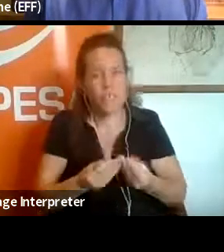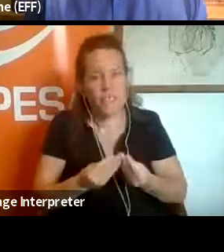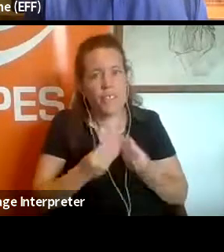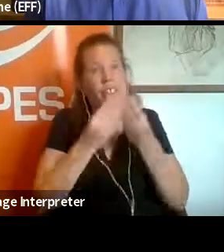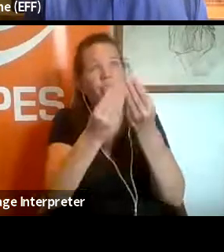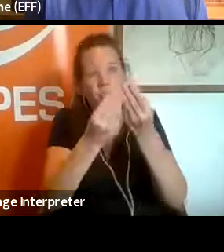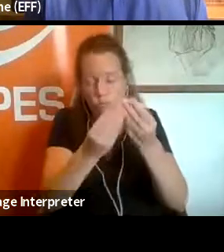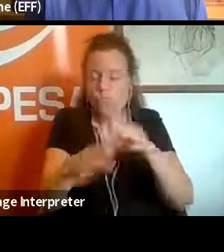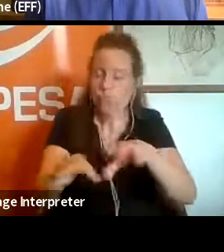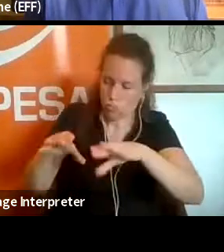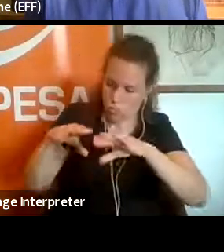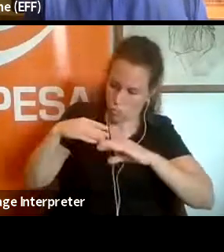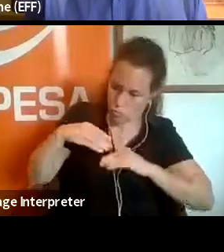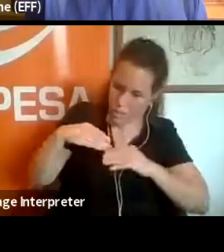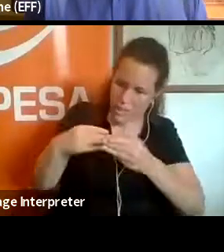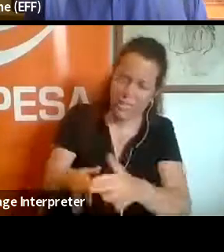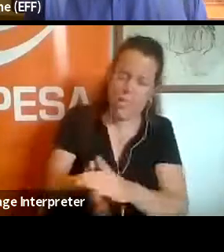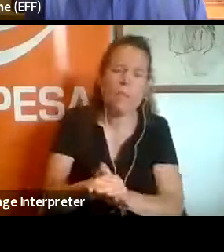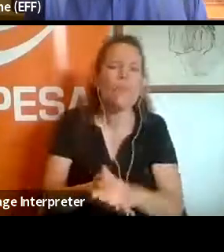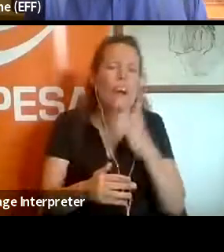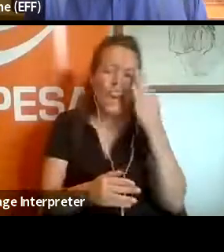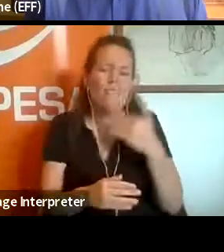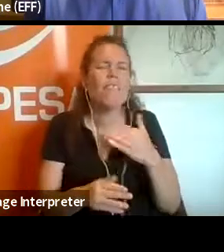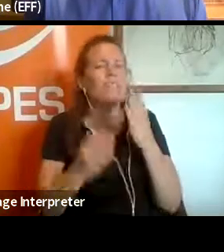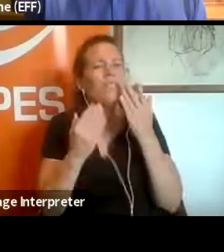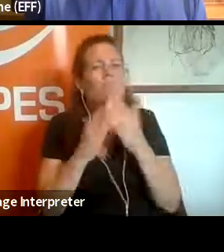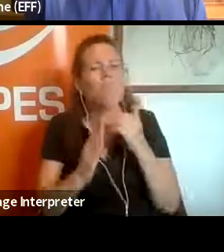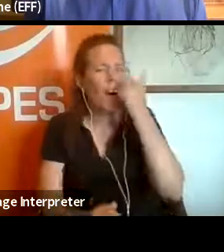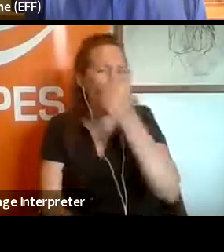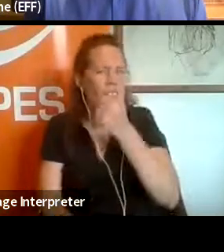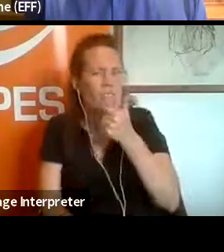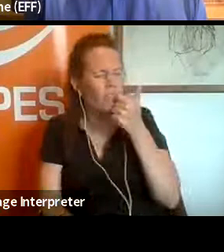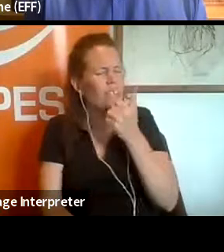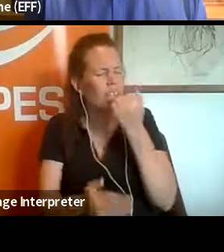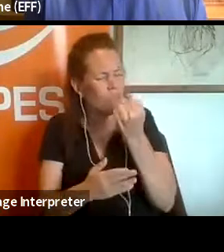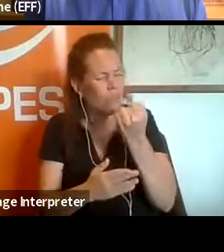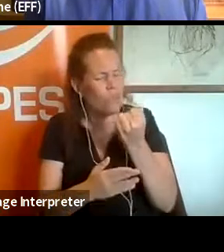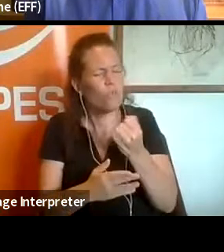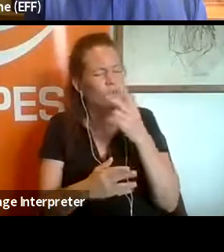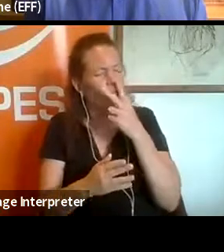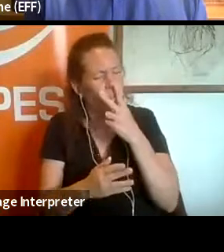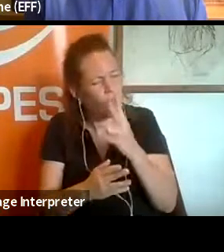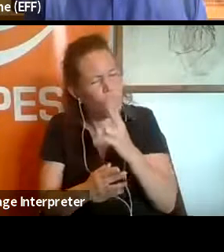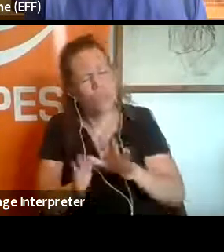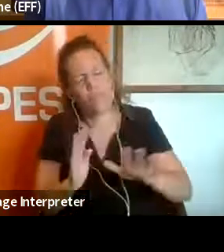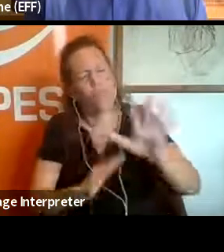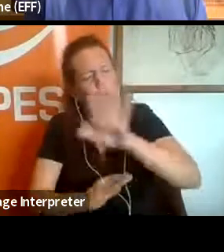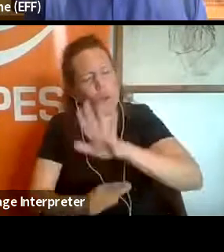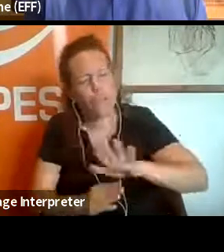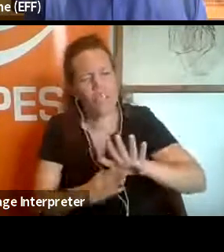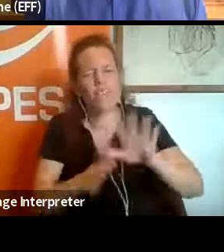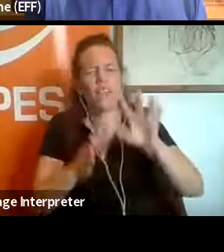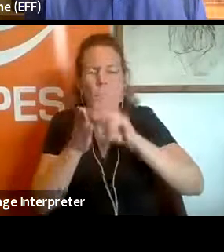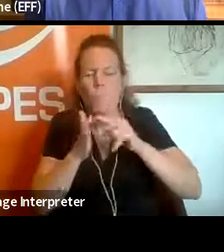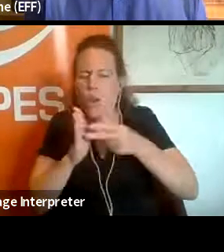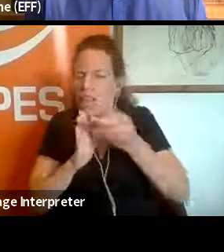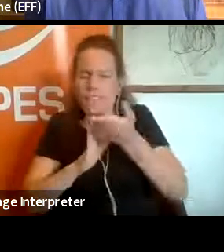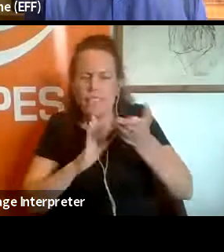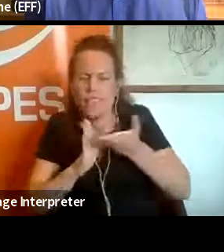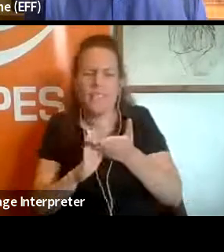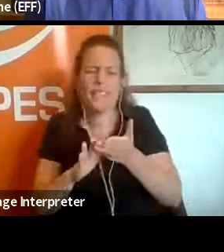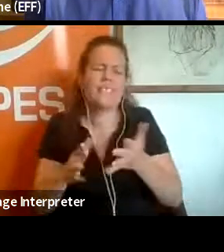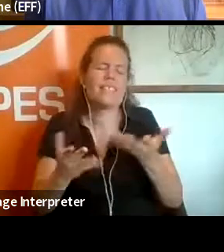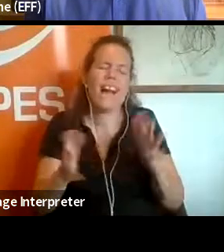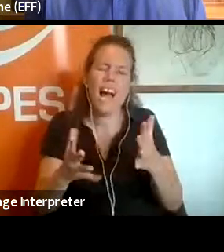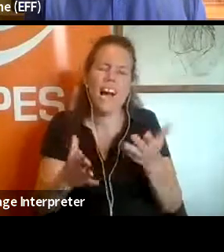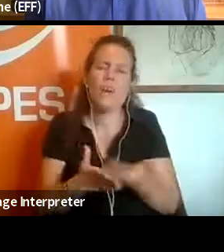think for Africa, it's really, really contextual, and then you have to look at the politics of the day. There are countries like, even up